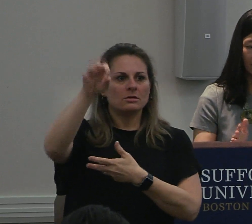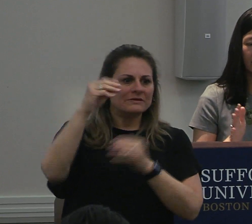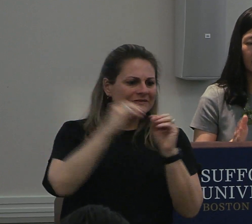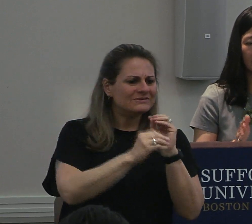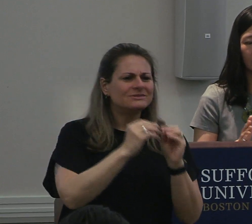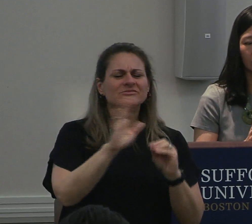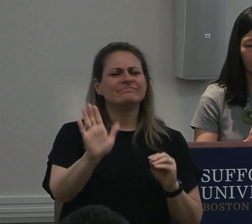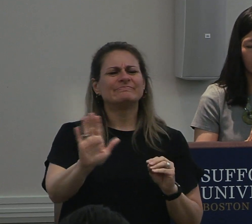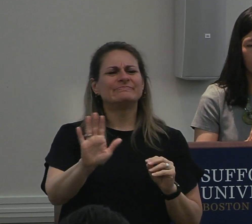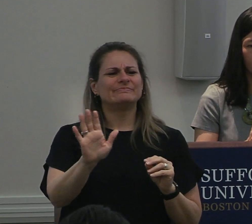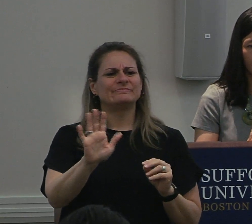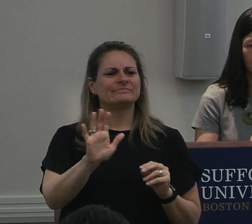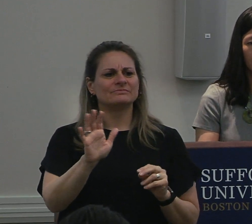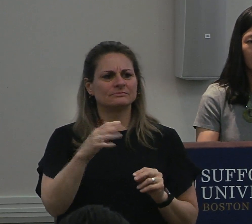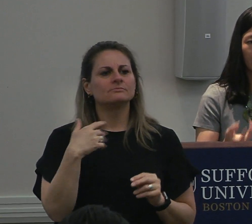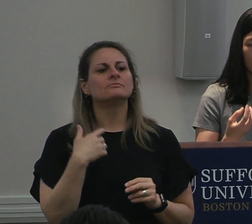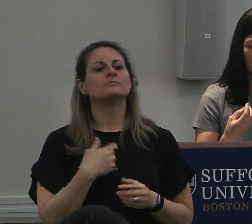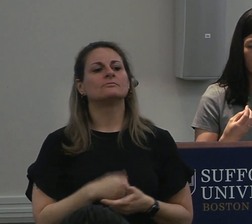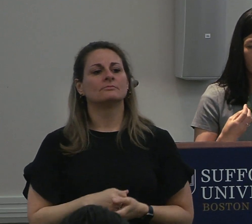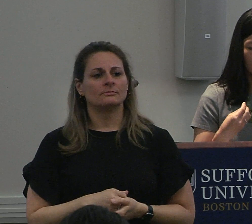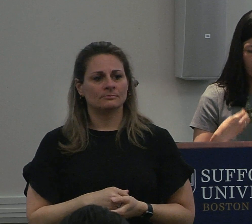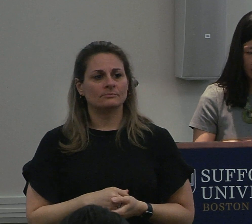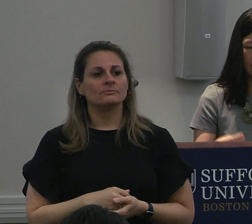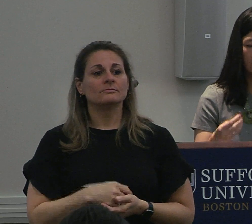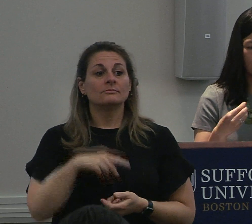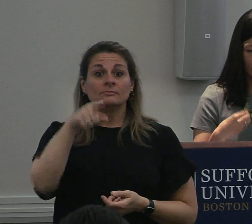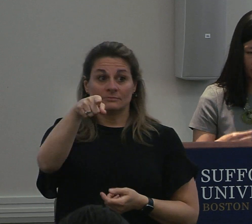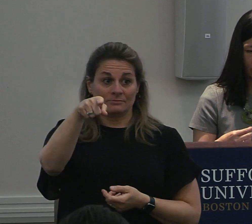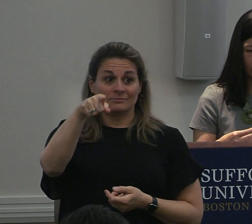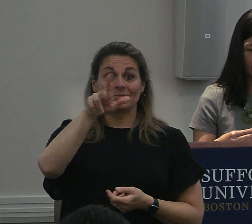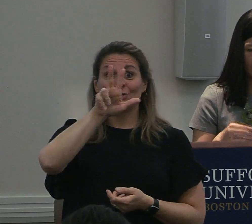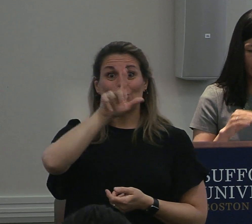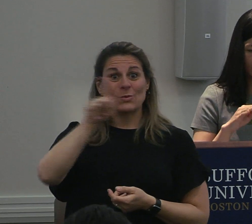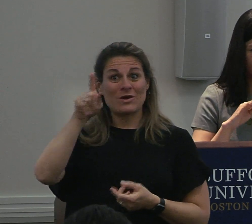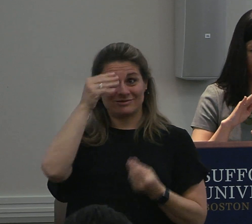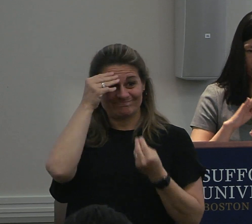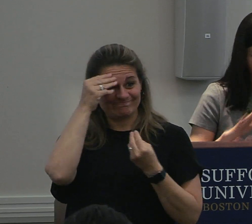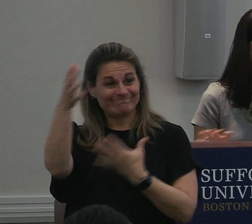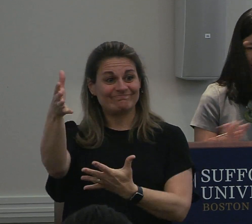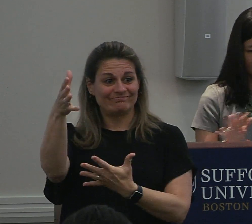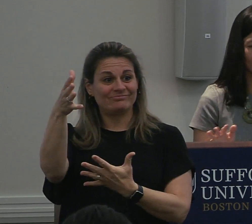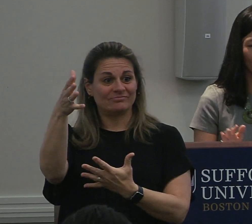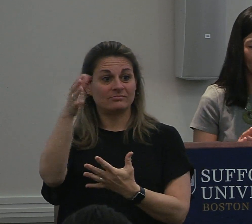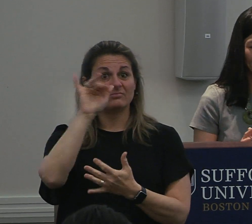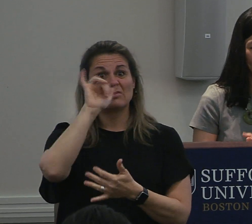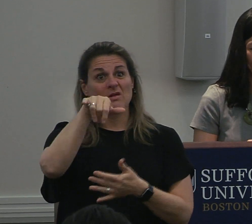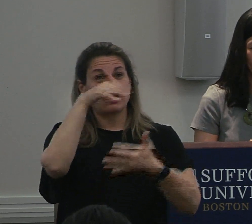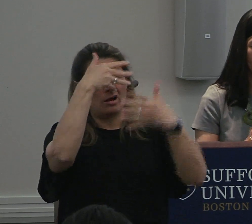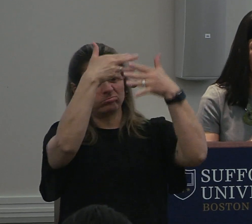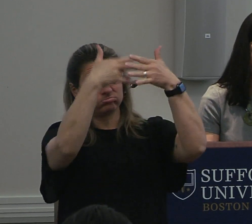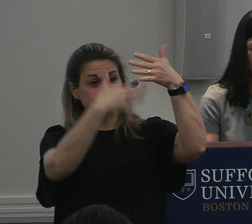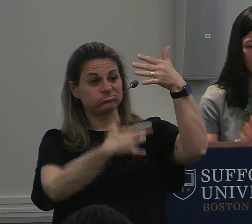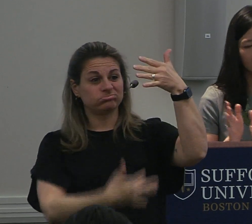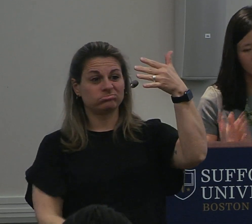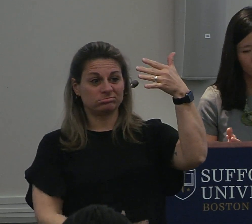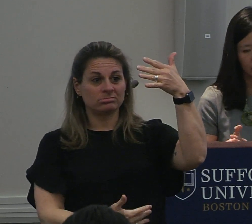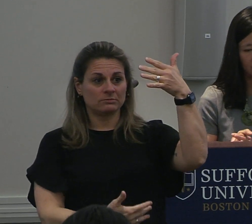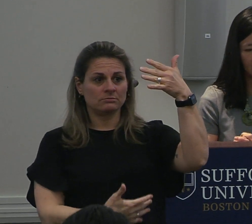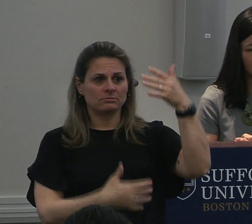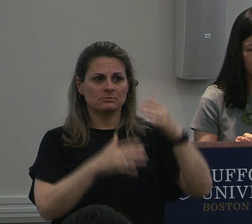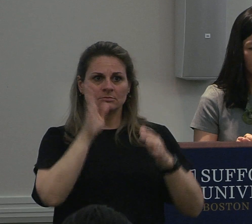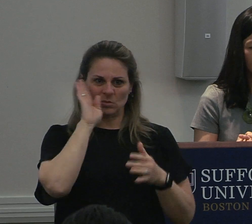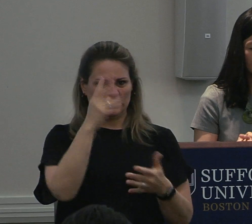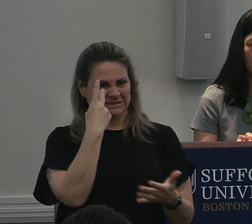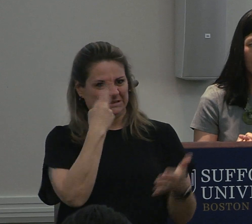guarantee everything that gets into 311 is processed and reviewed in the most efficient way by our public works teams and